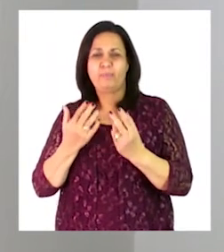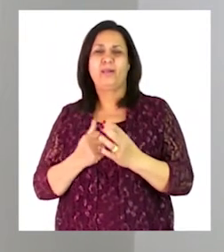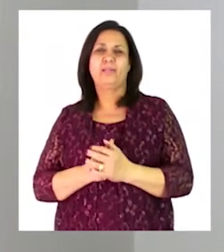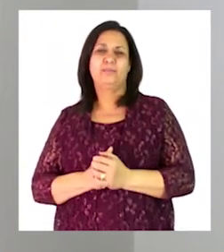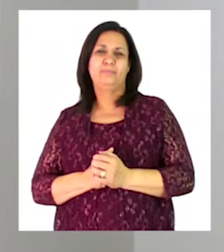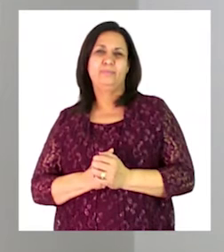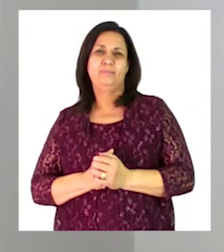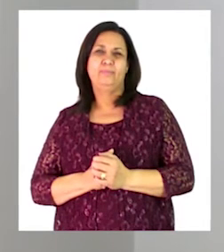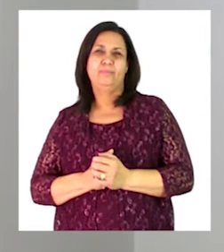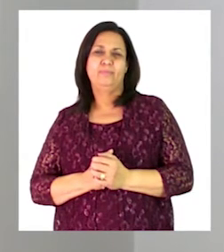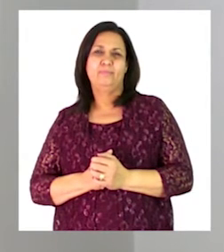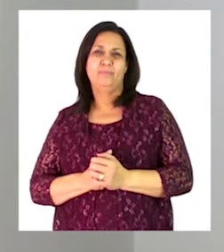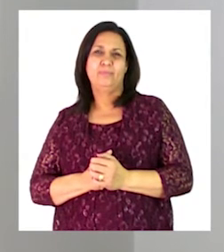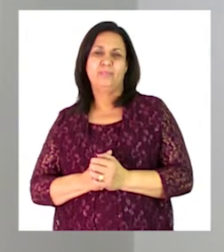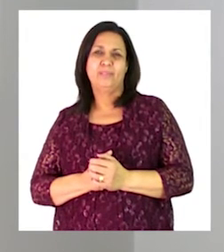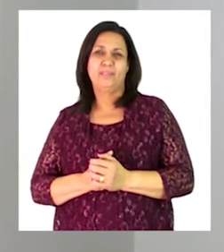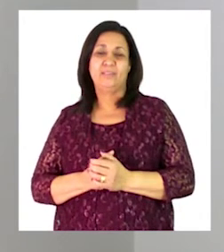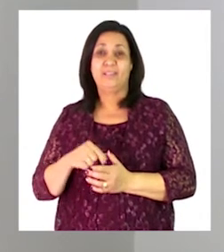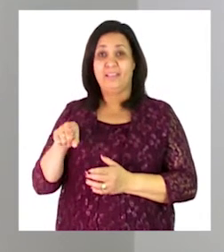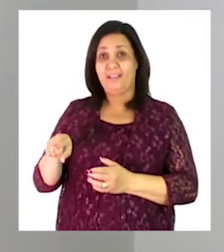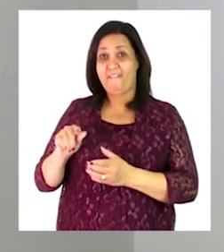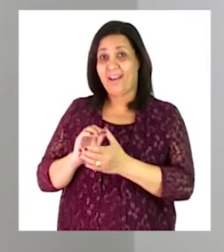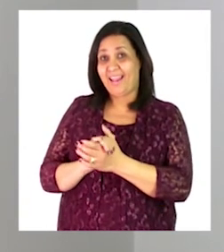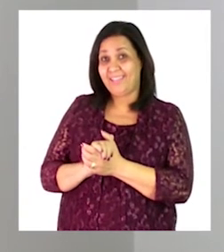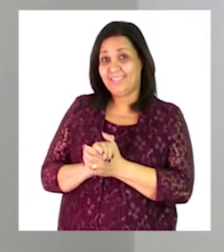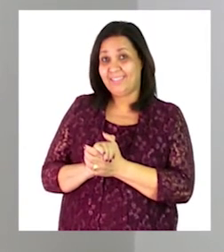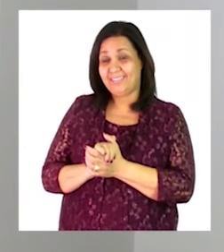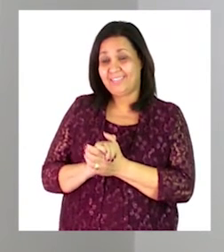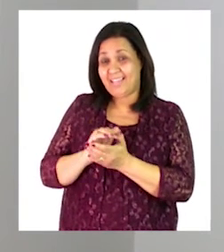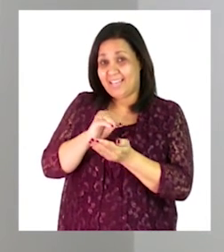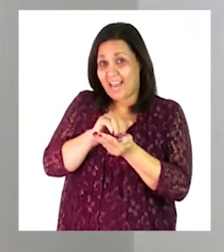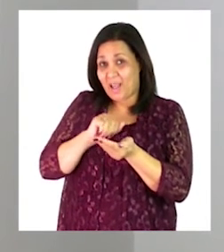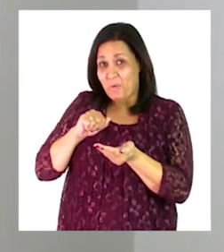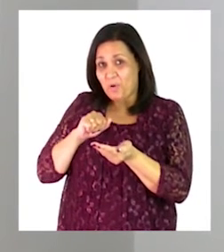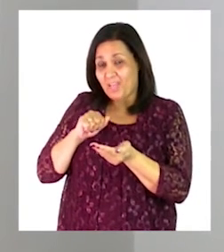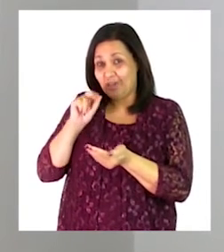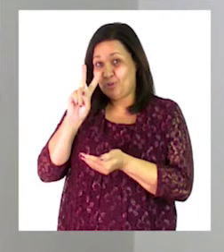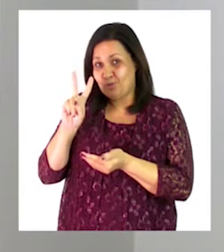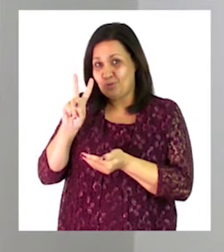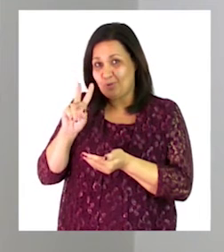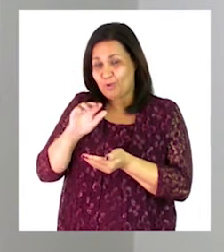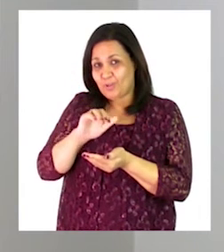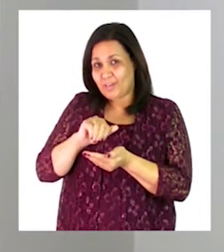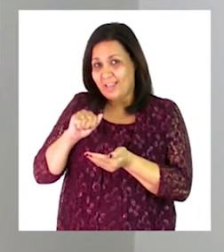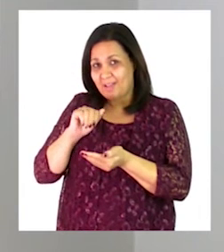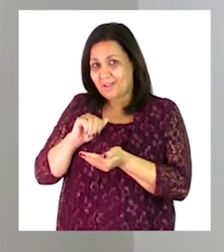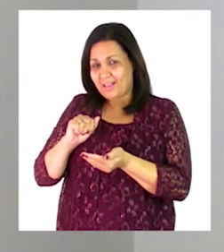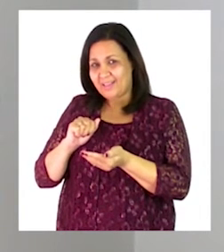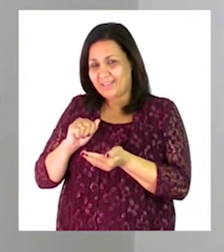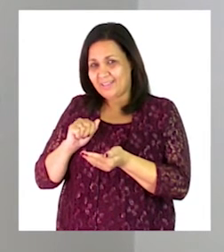magnets. So I will ask my friend to take away 2 magnets.